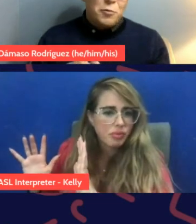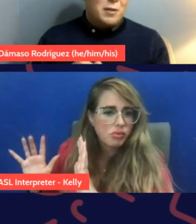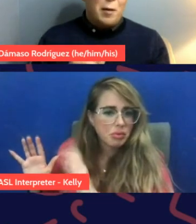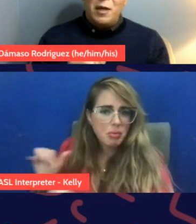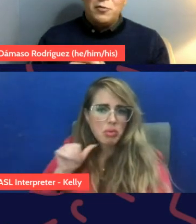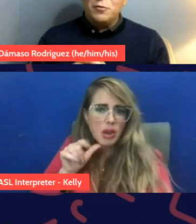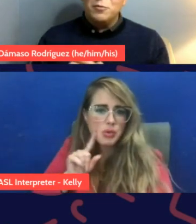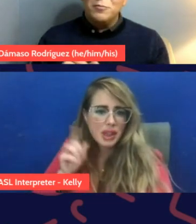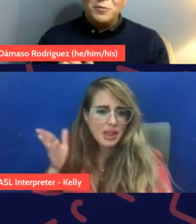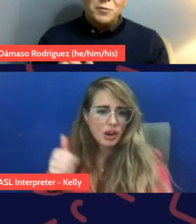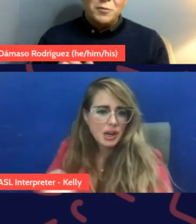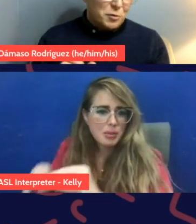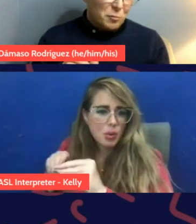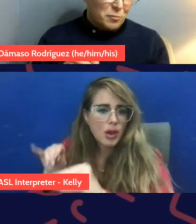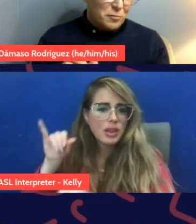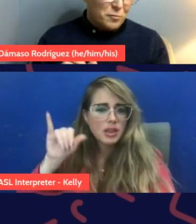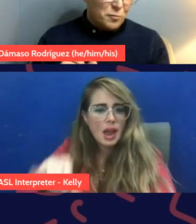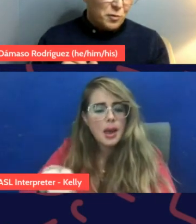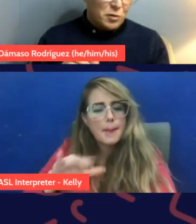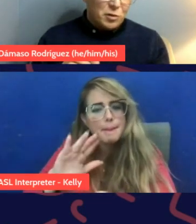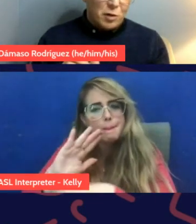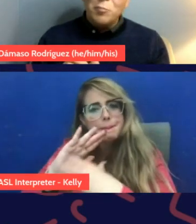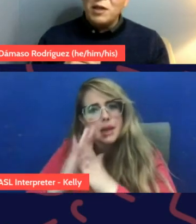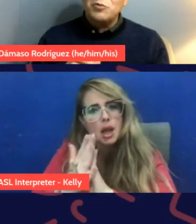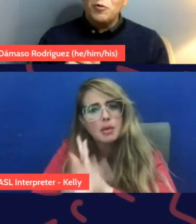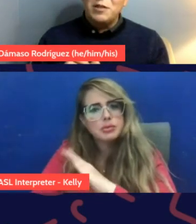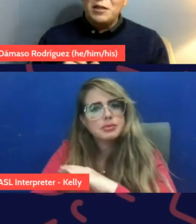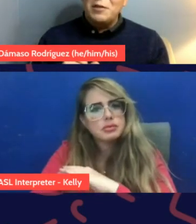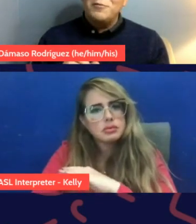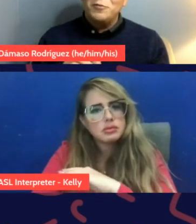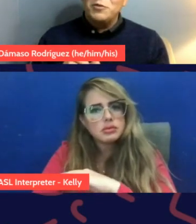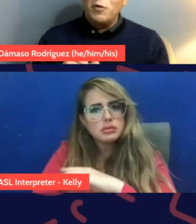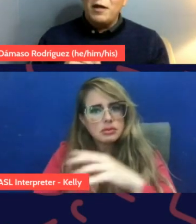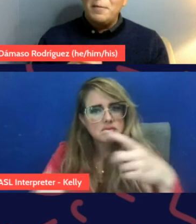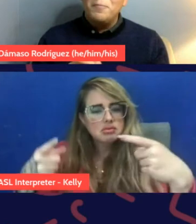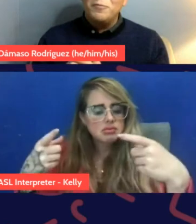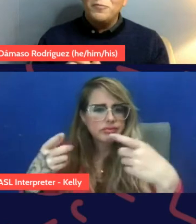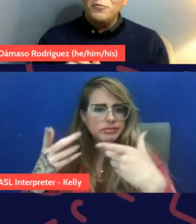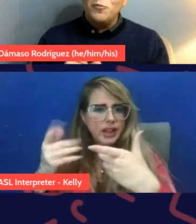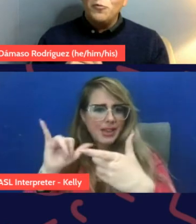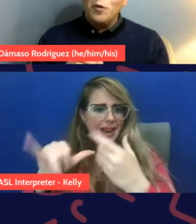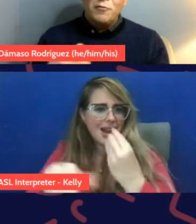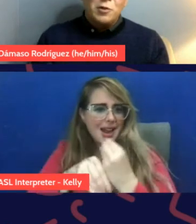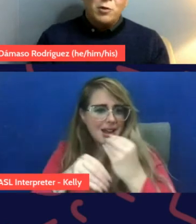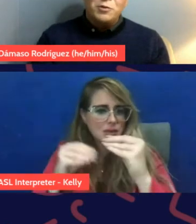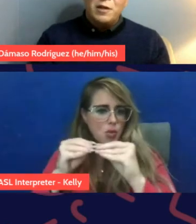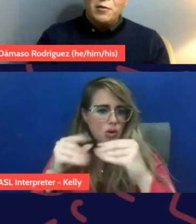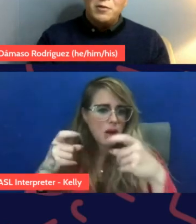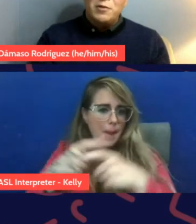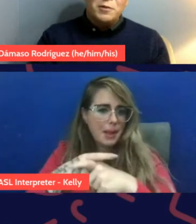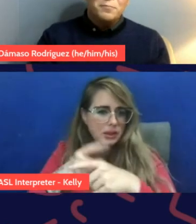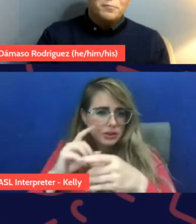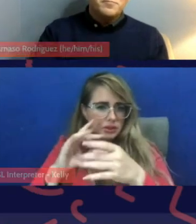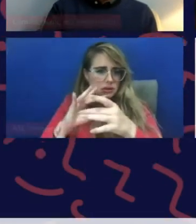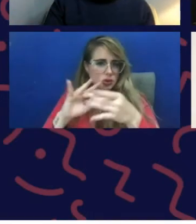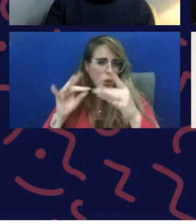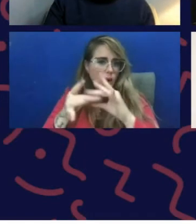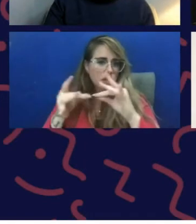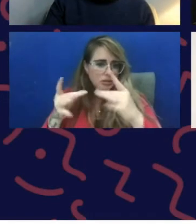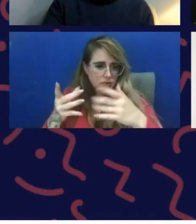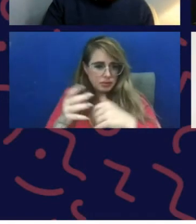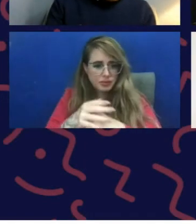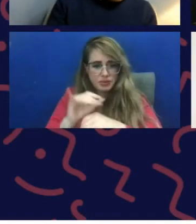And I do think that makes for some complex storytelling, which is why we're often called to tell these stories.